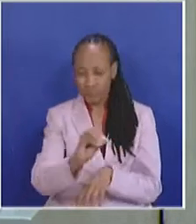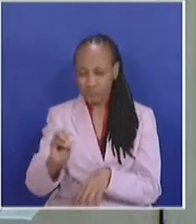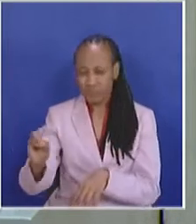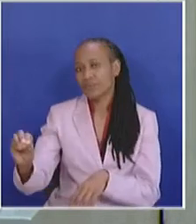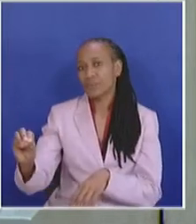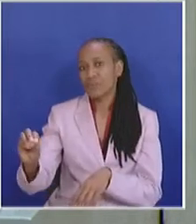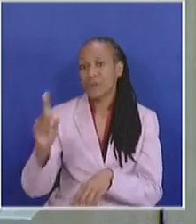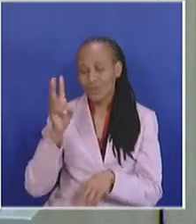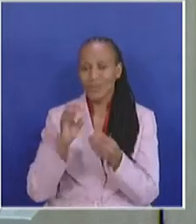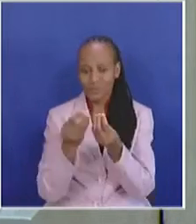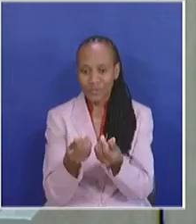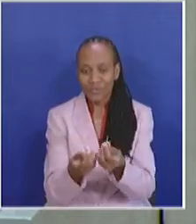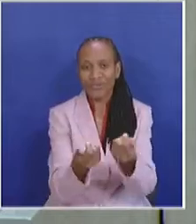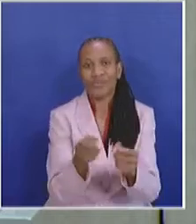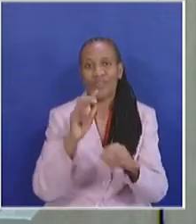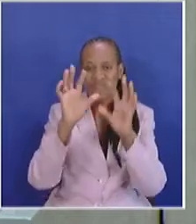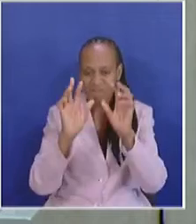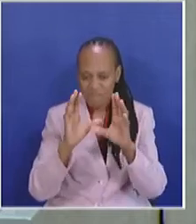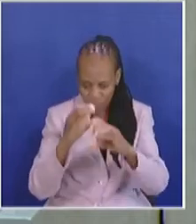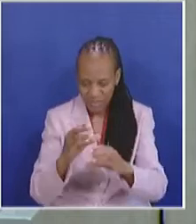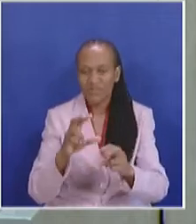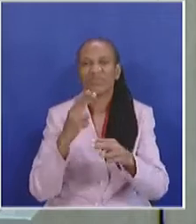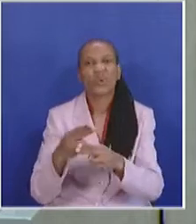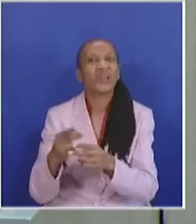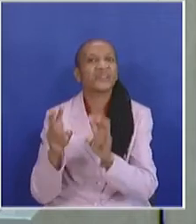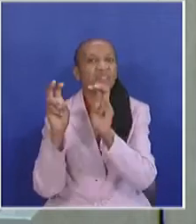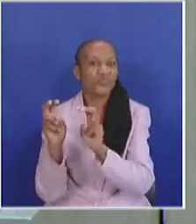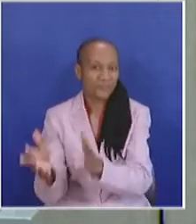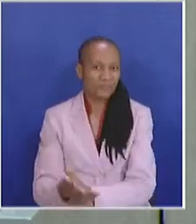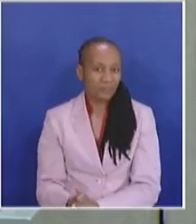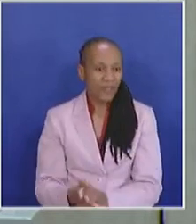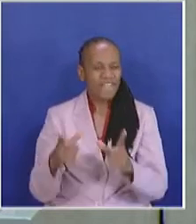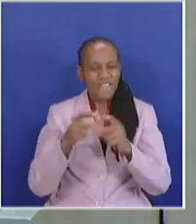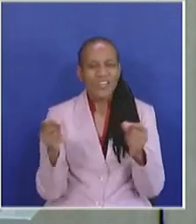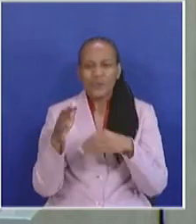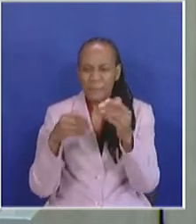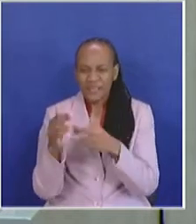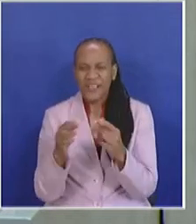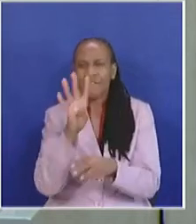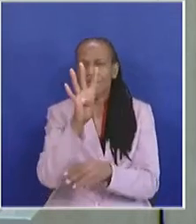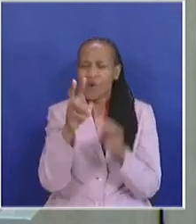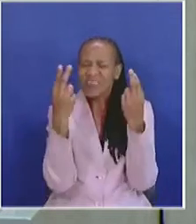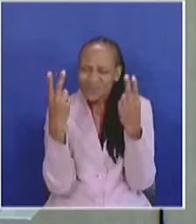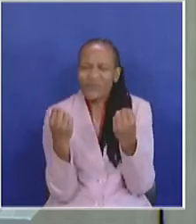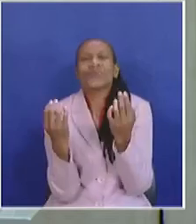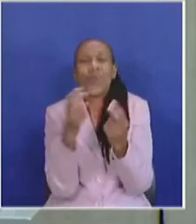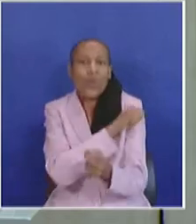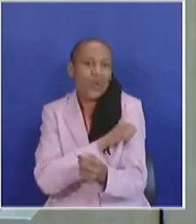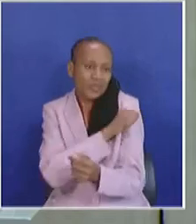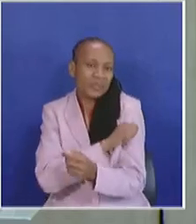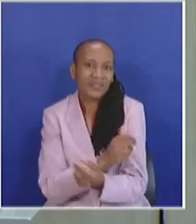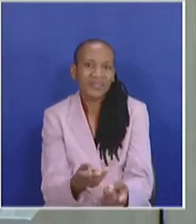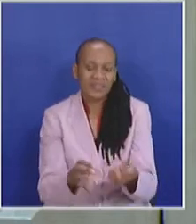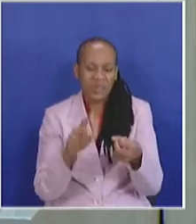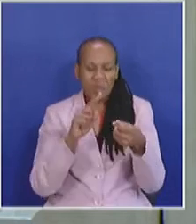with regard to some school sanitation. We have built 4 new state-of-the-art hospitals, including the Tele